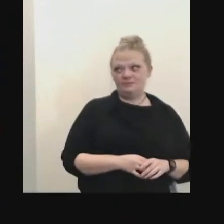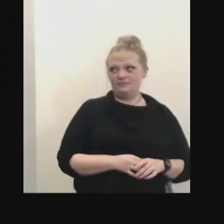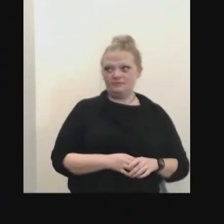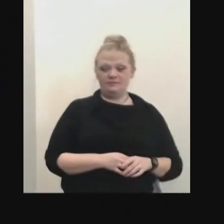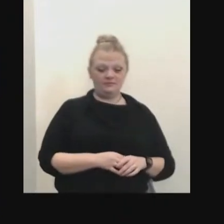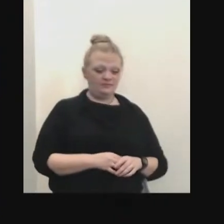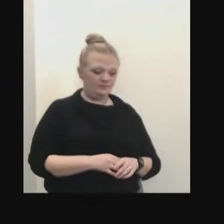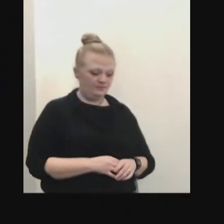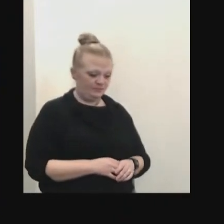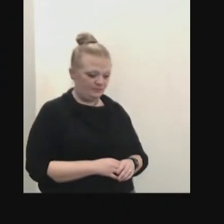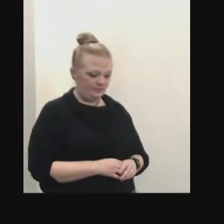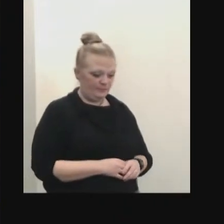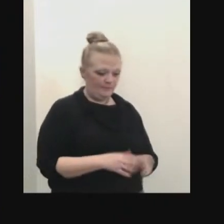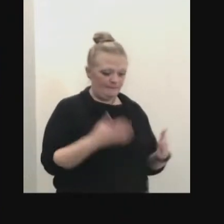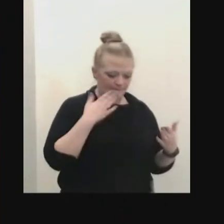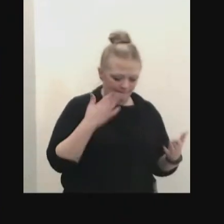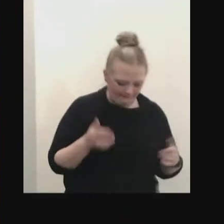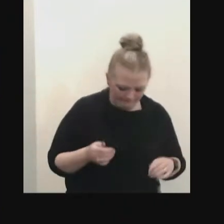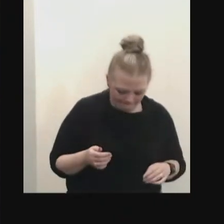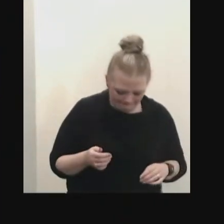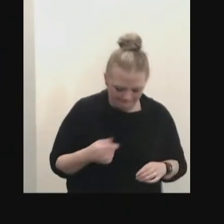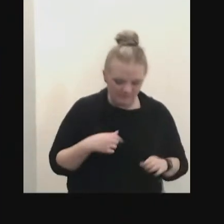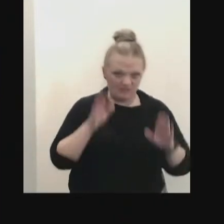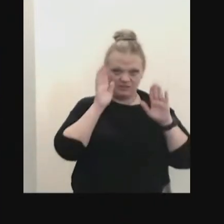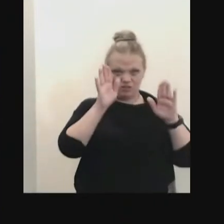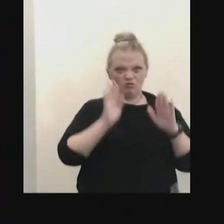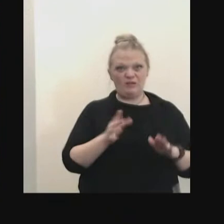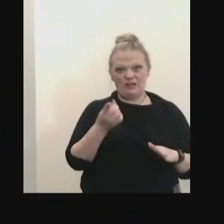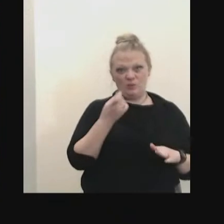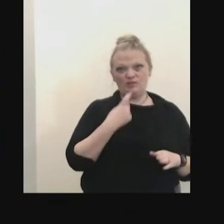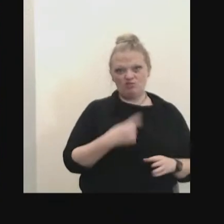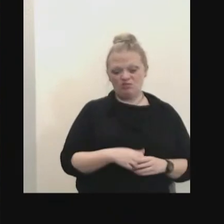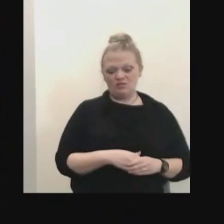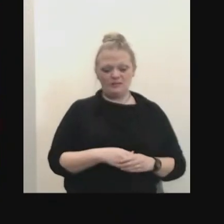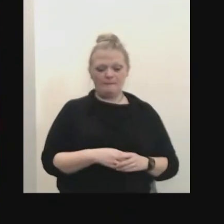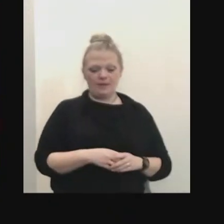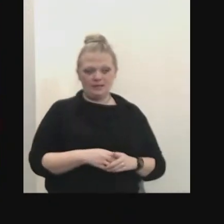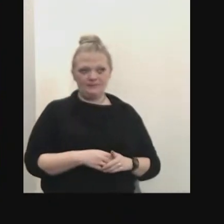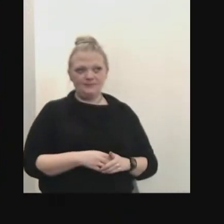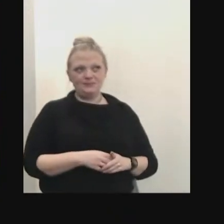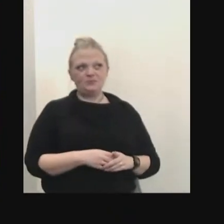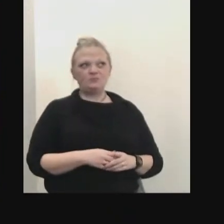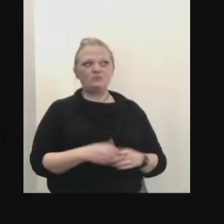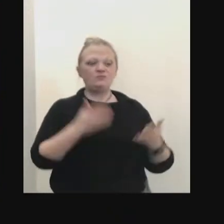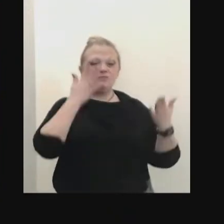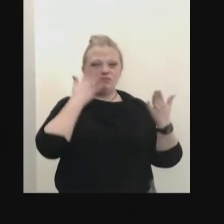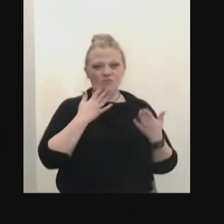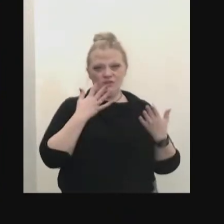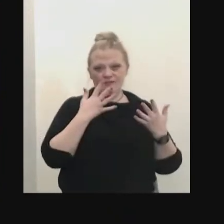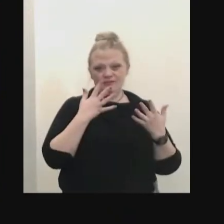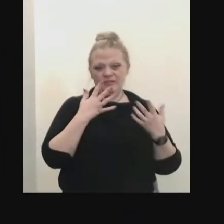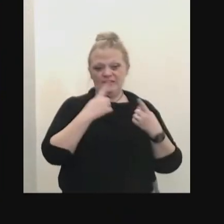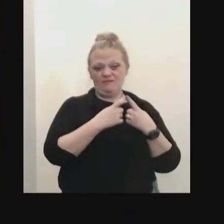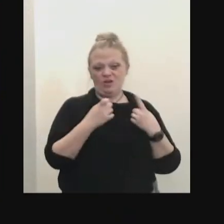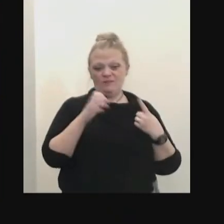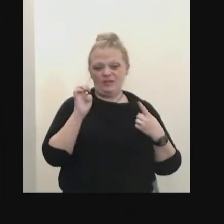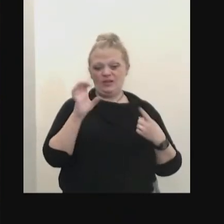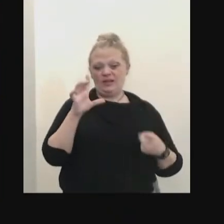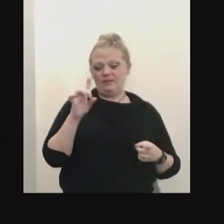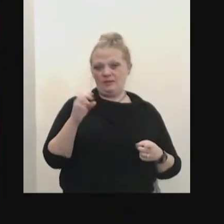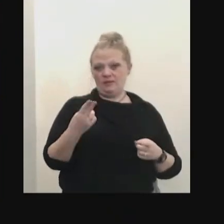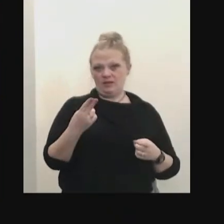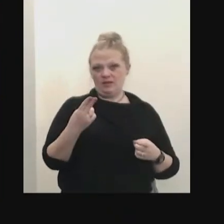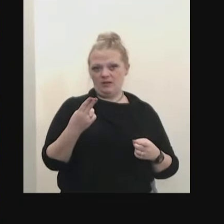So thanks. Those are great questions. Unfortunately, from the Erie County, Health Department side, from our surveillance